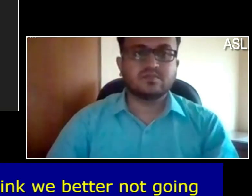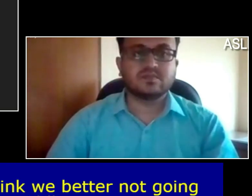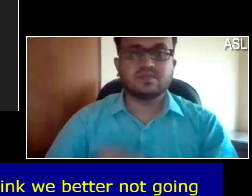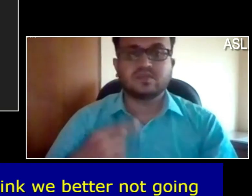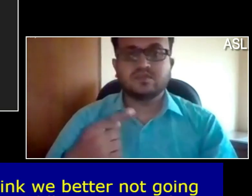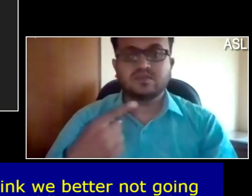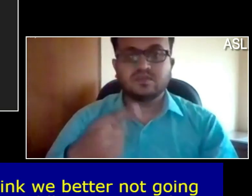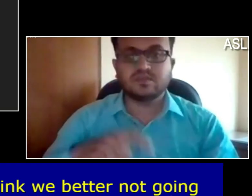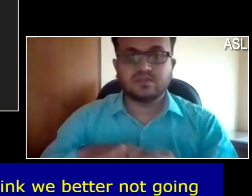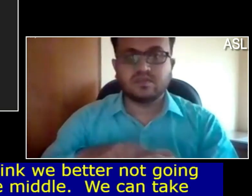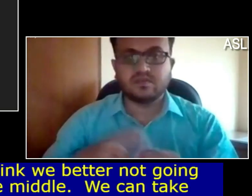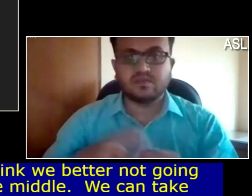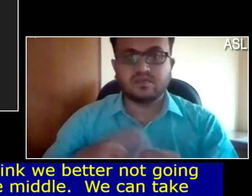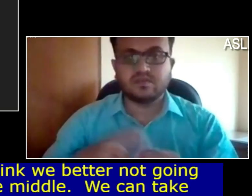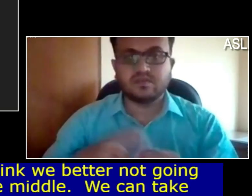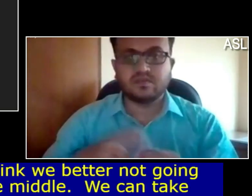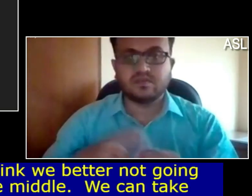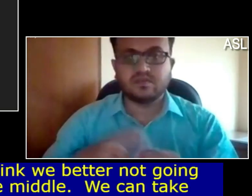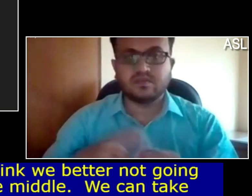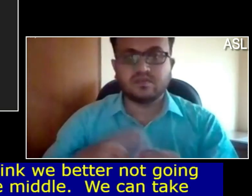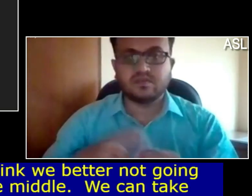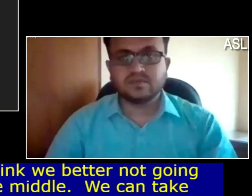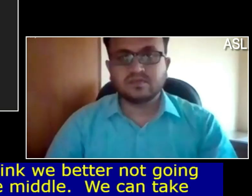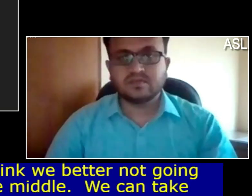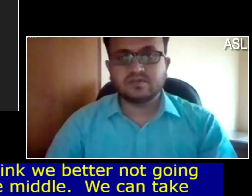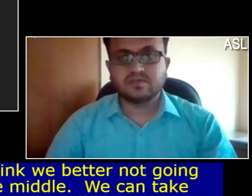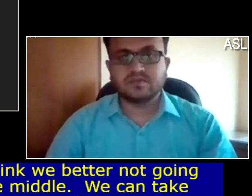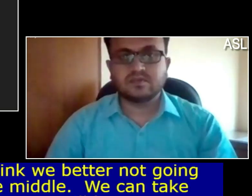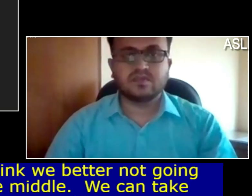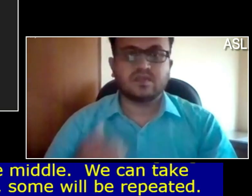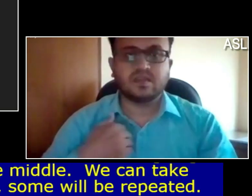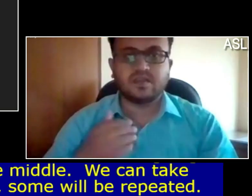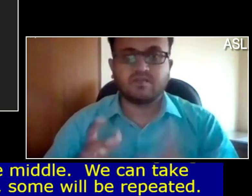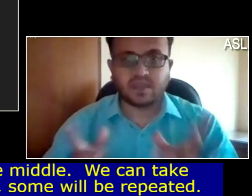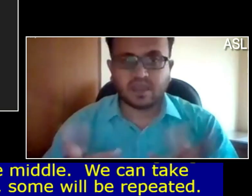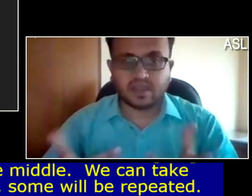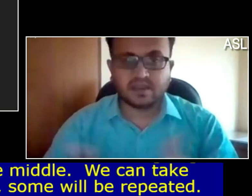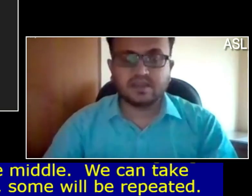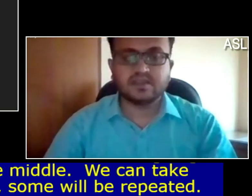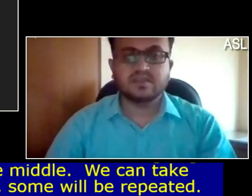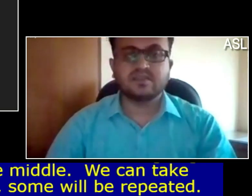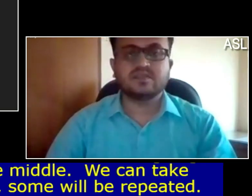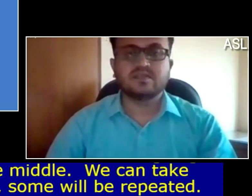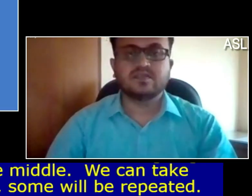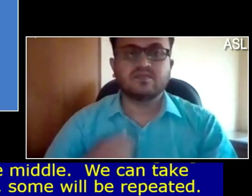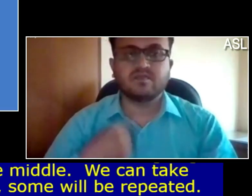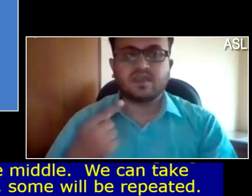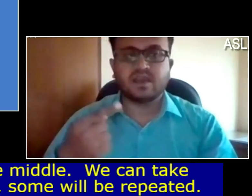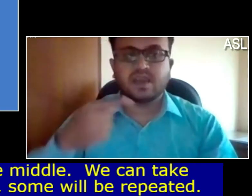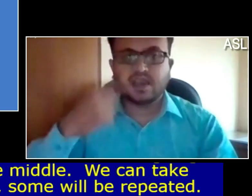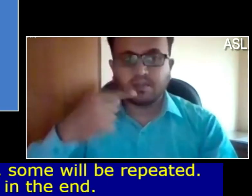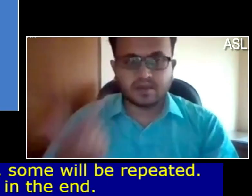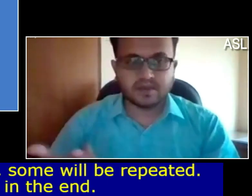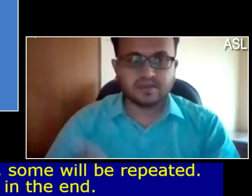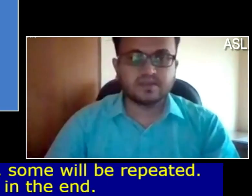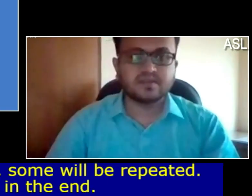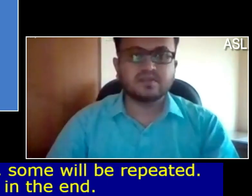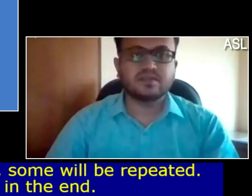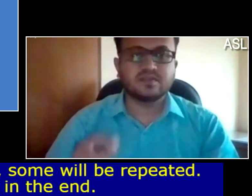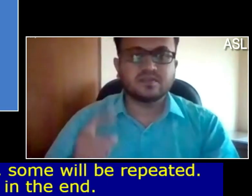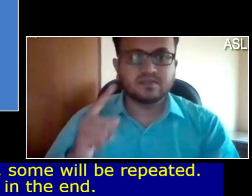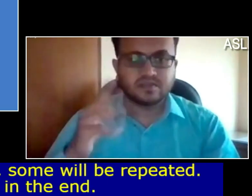questions. Some would be repeated, and I think we can answer these Oh, questions in the end, that's no, that's because fine. because Yeah, this yeah, way I this way